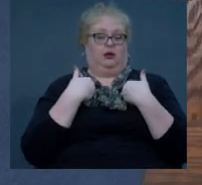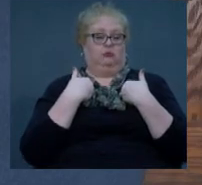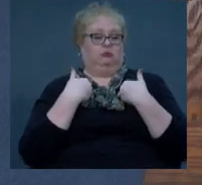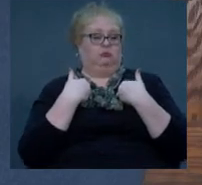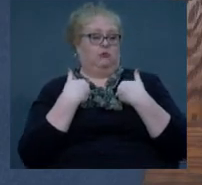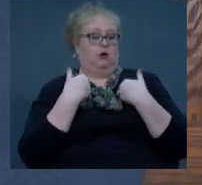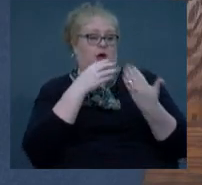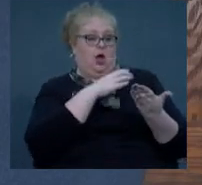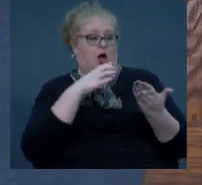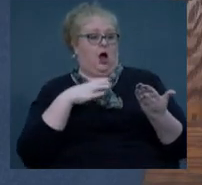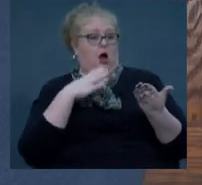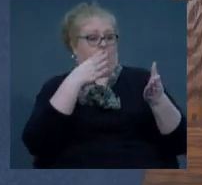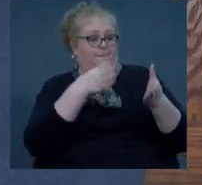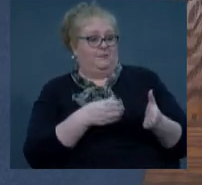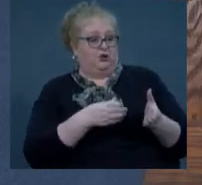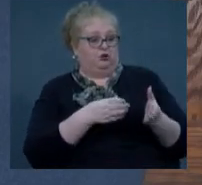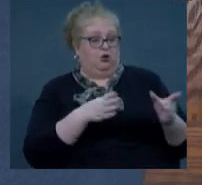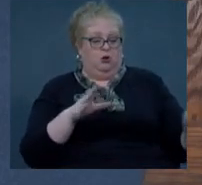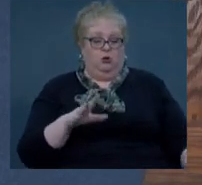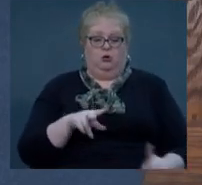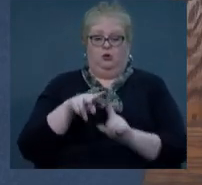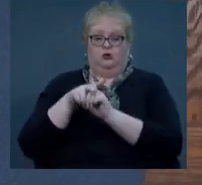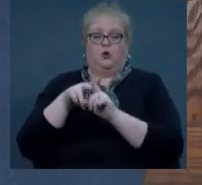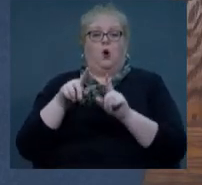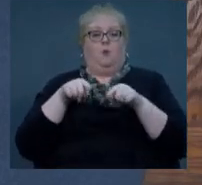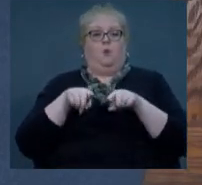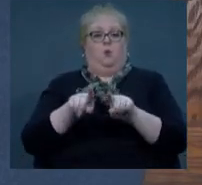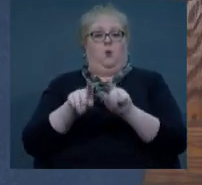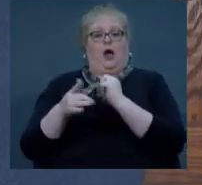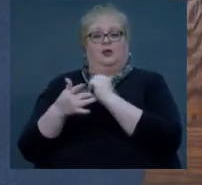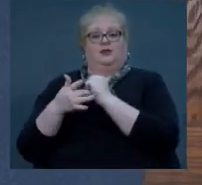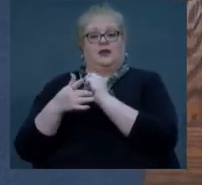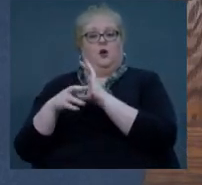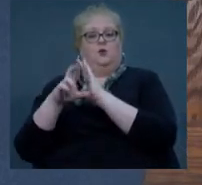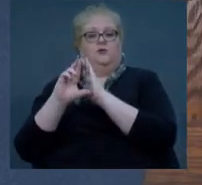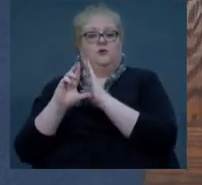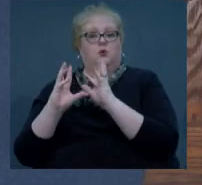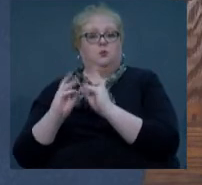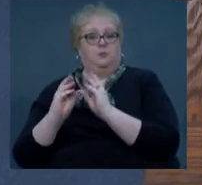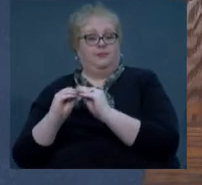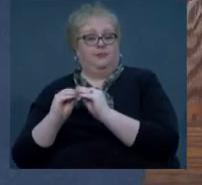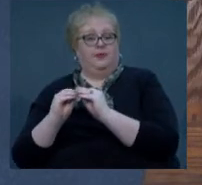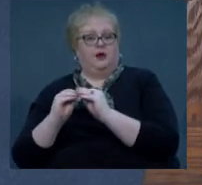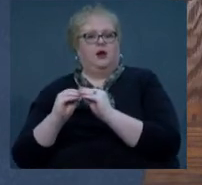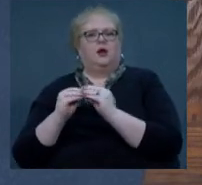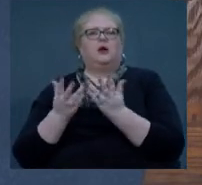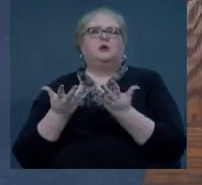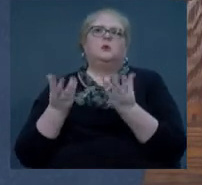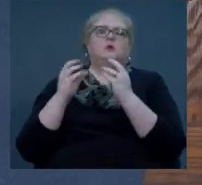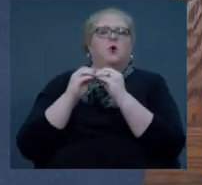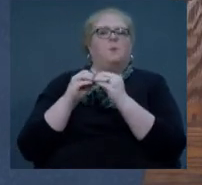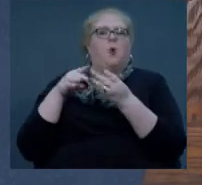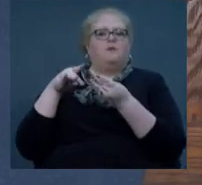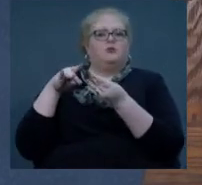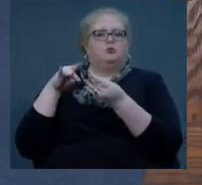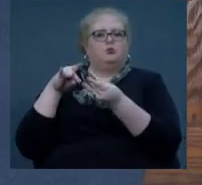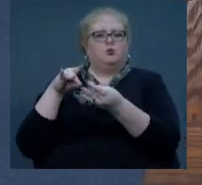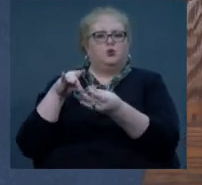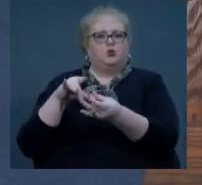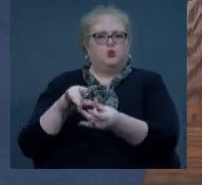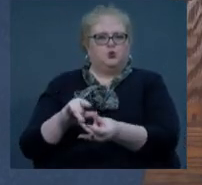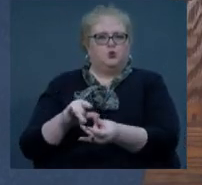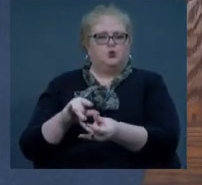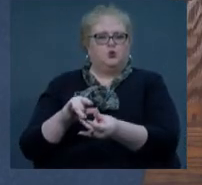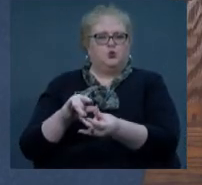when the technical people were working enabled a smoother transition to the